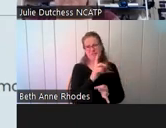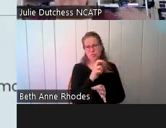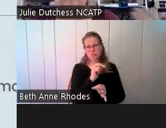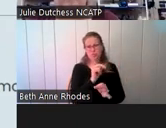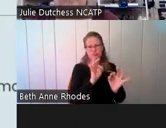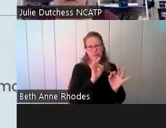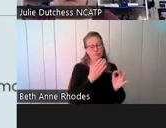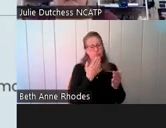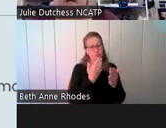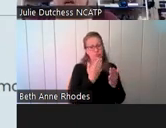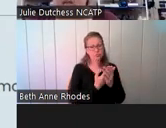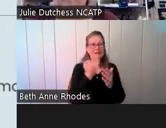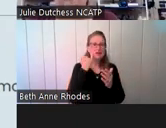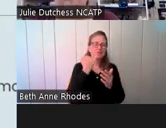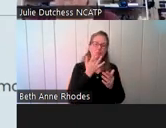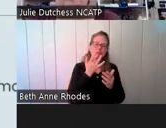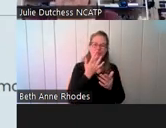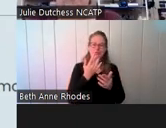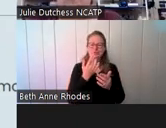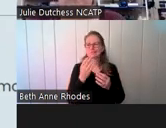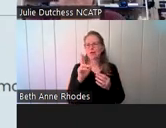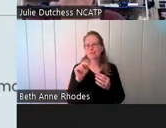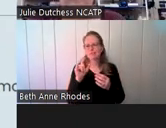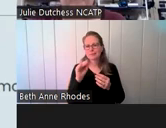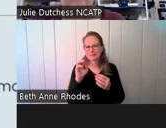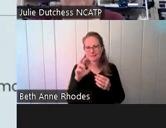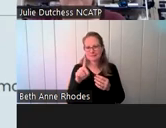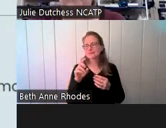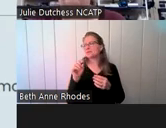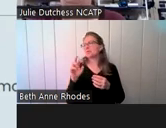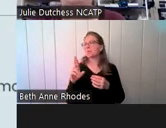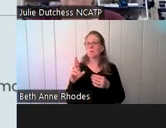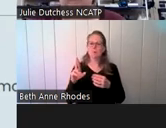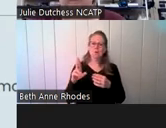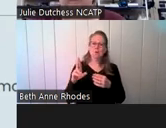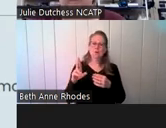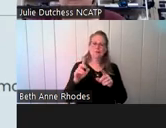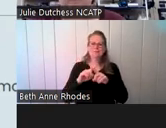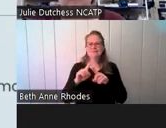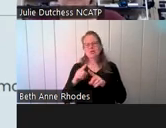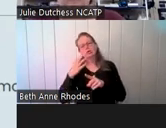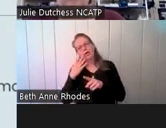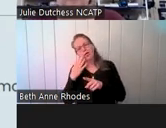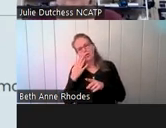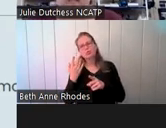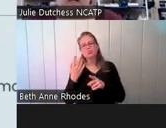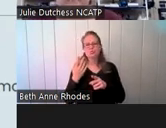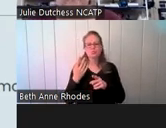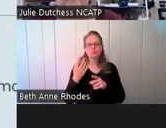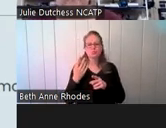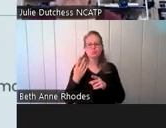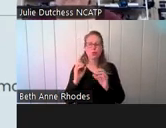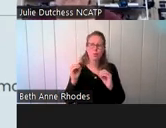do unlimited tasks or like if you want different colors available or no